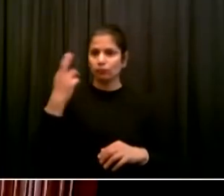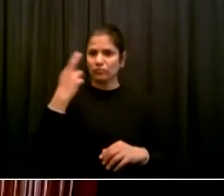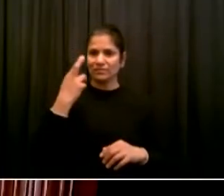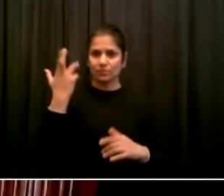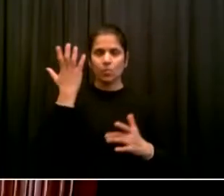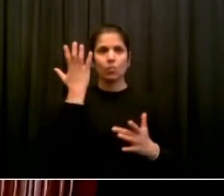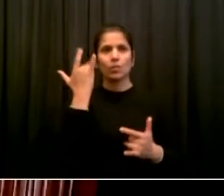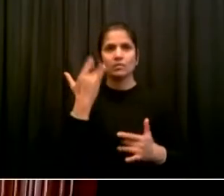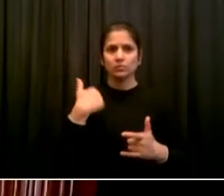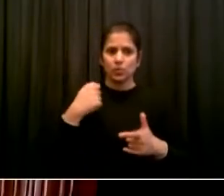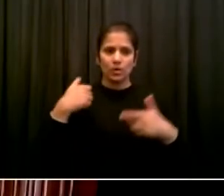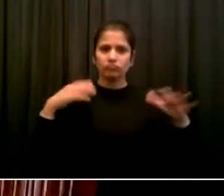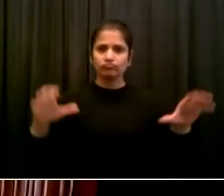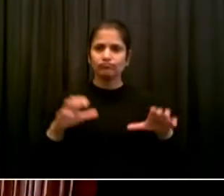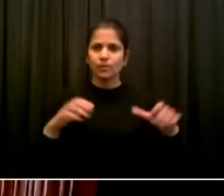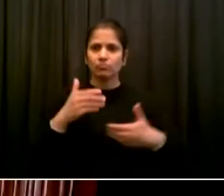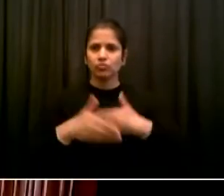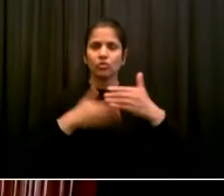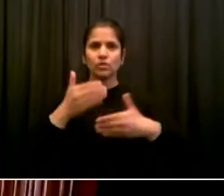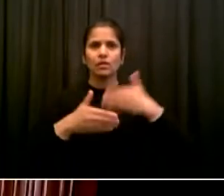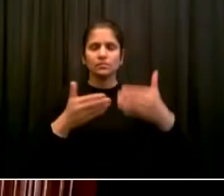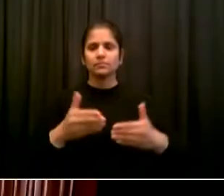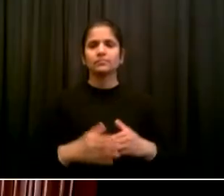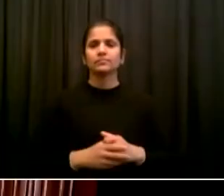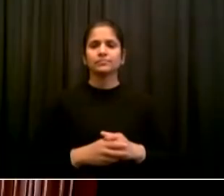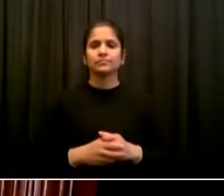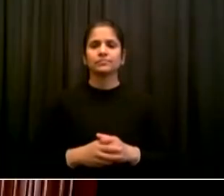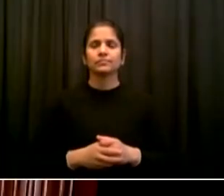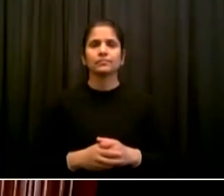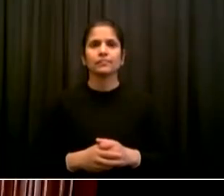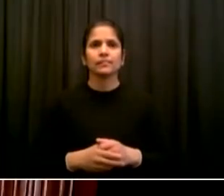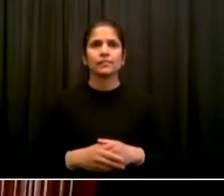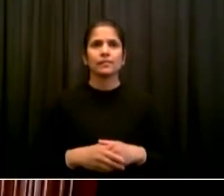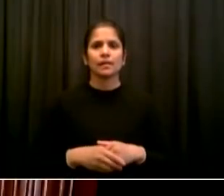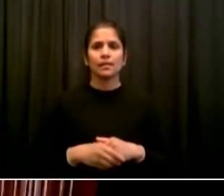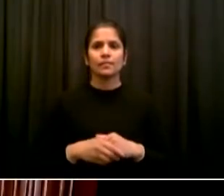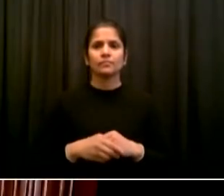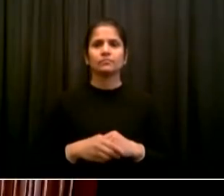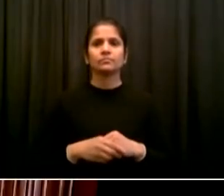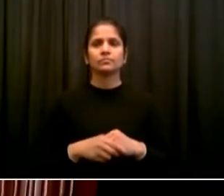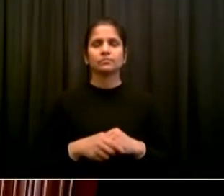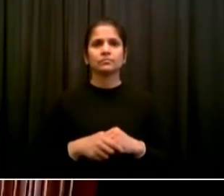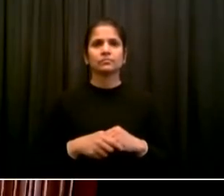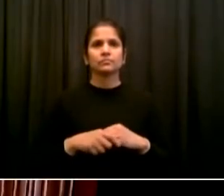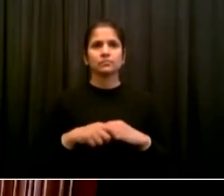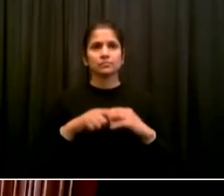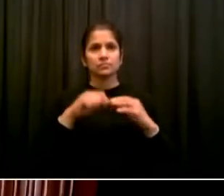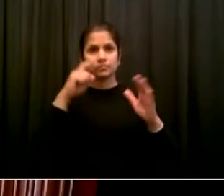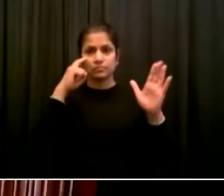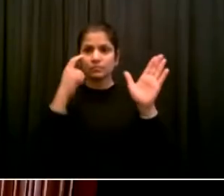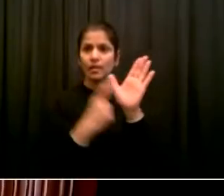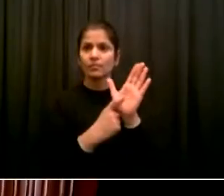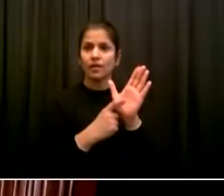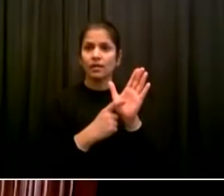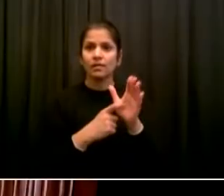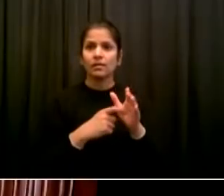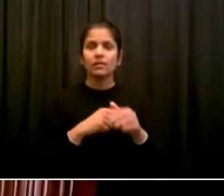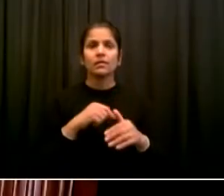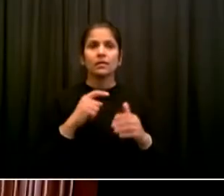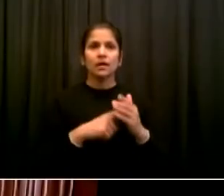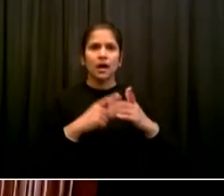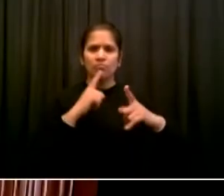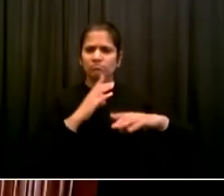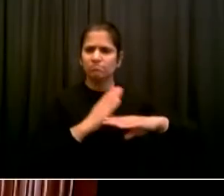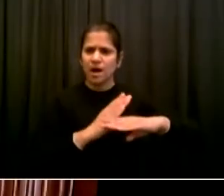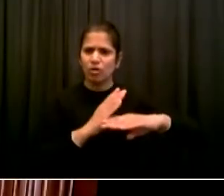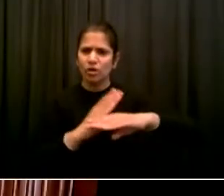participate in a comprehensive independent review to identify and assess persistent structural barriers of racism within the department, and